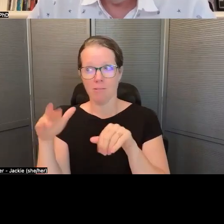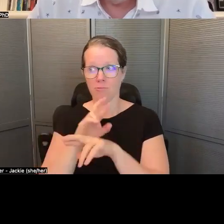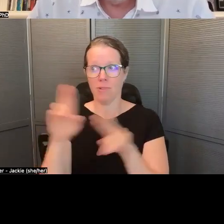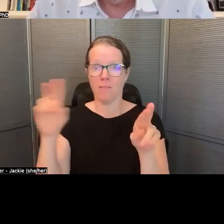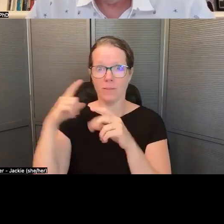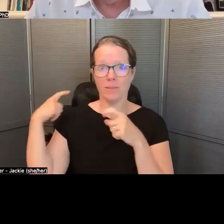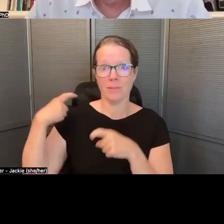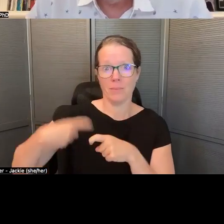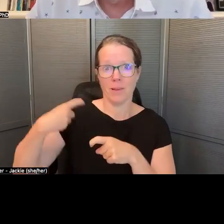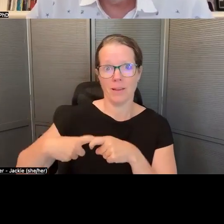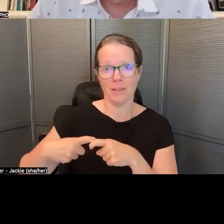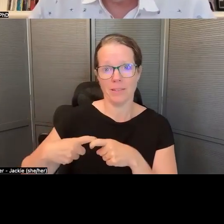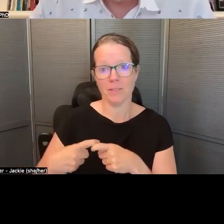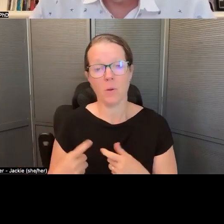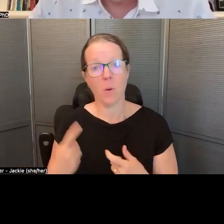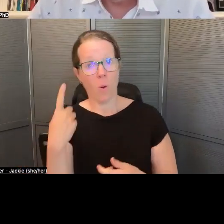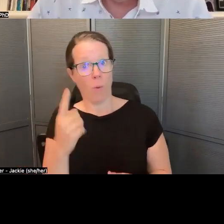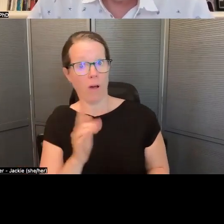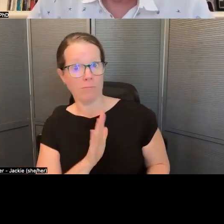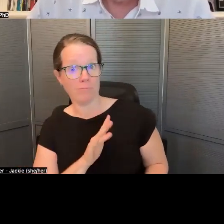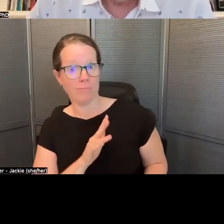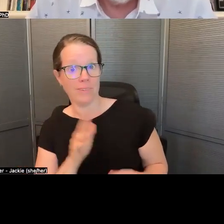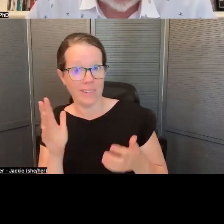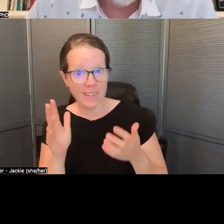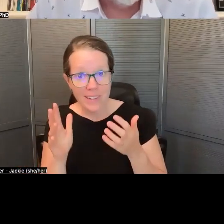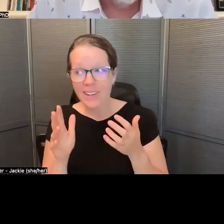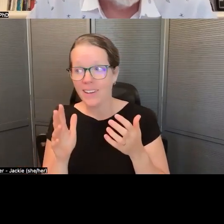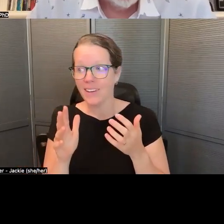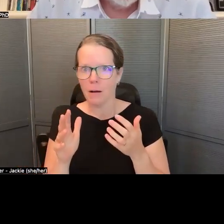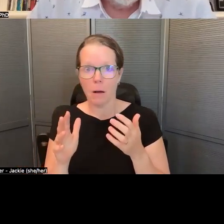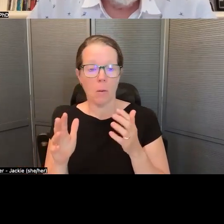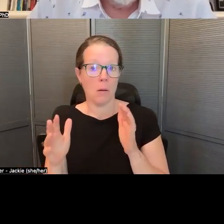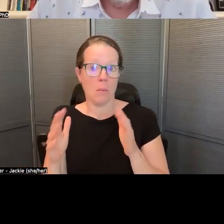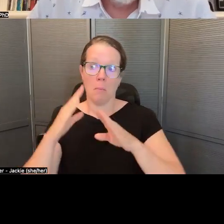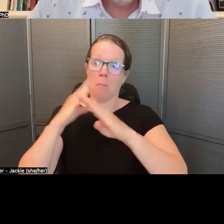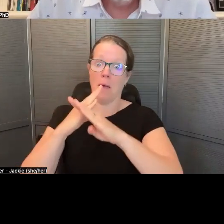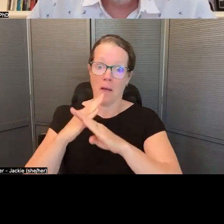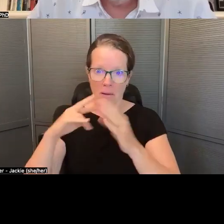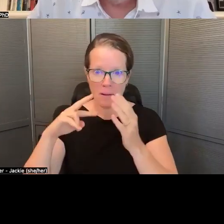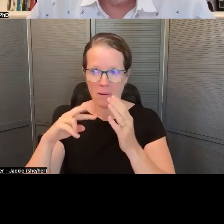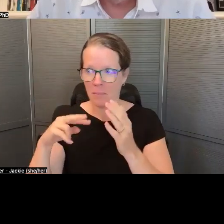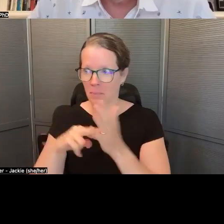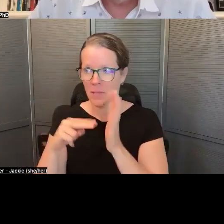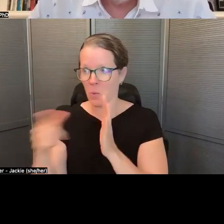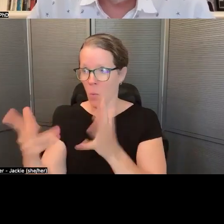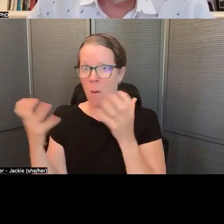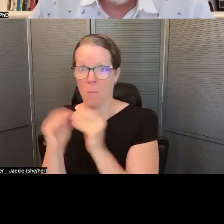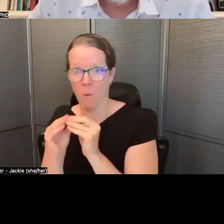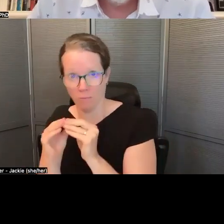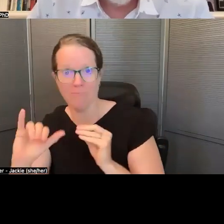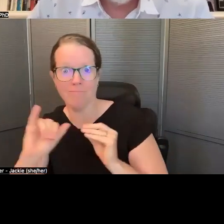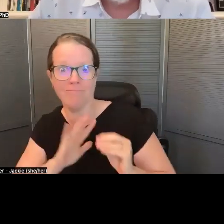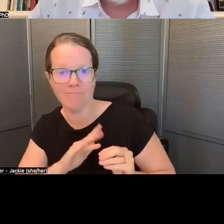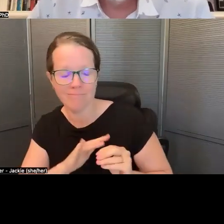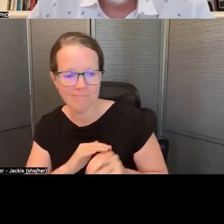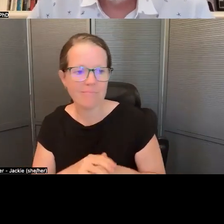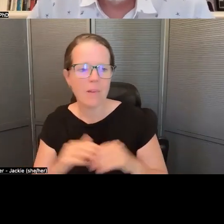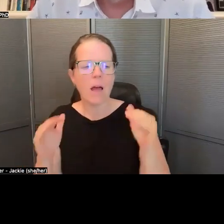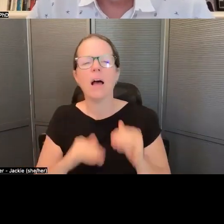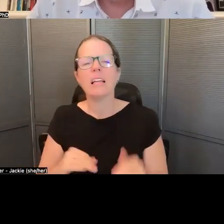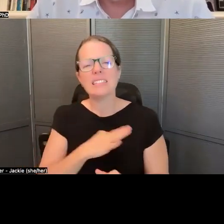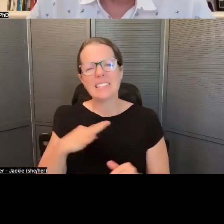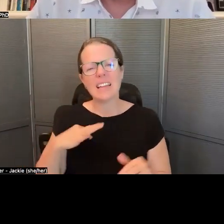a barrier to an intervention is the fact that it's not available in more languages. And staff have spoken about the need for staff training